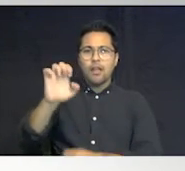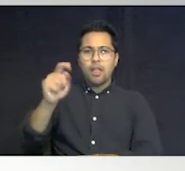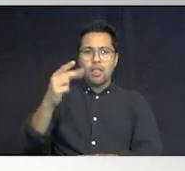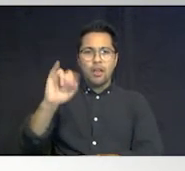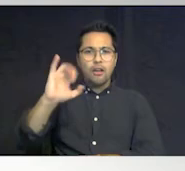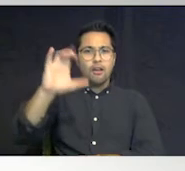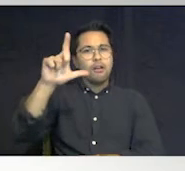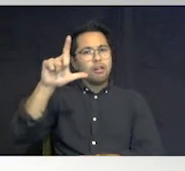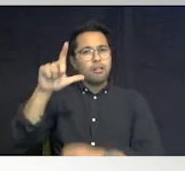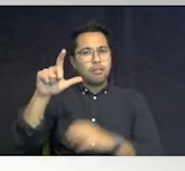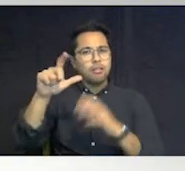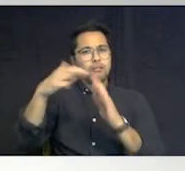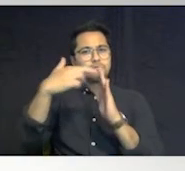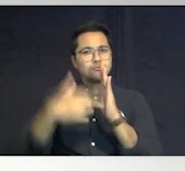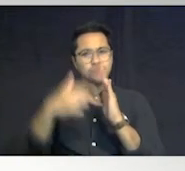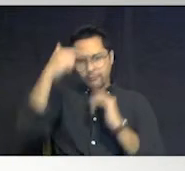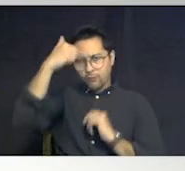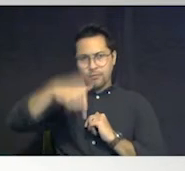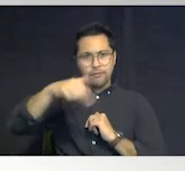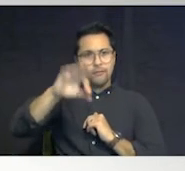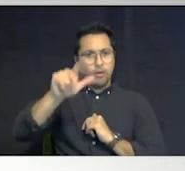that link is included as well.